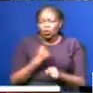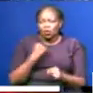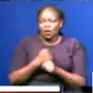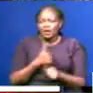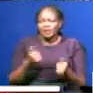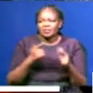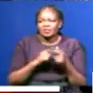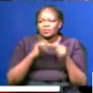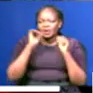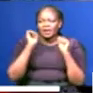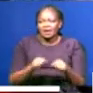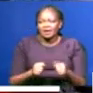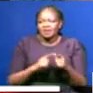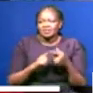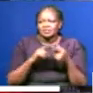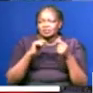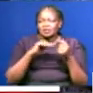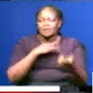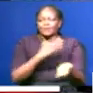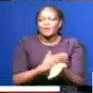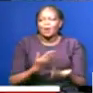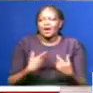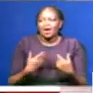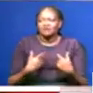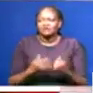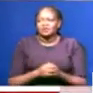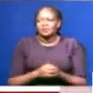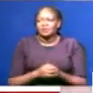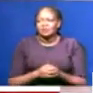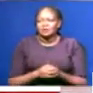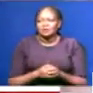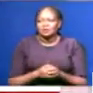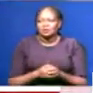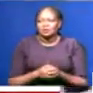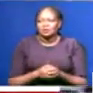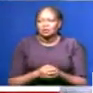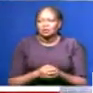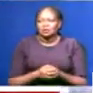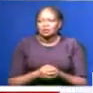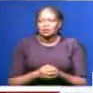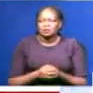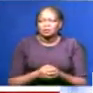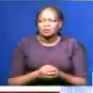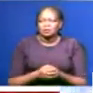tunaweza na tunaweza. From Mombasa County, I am Anne Mburu.